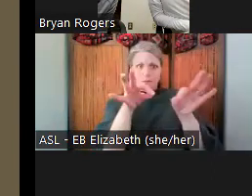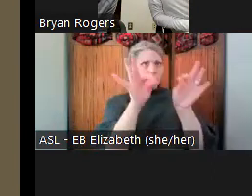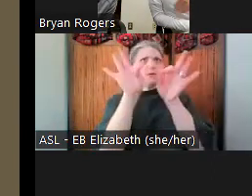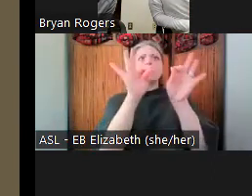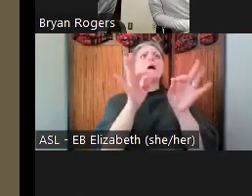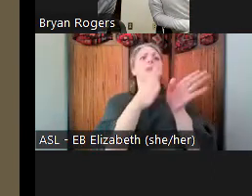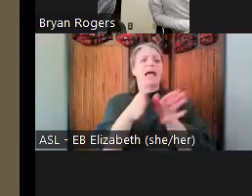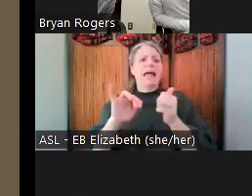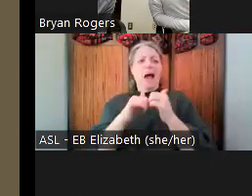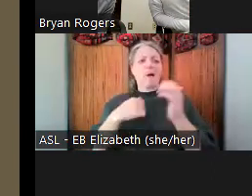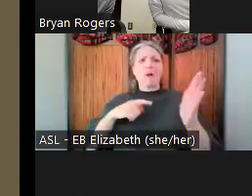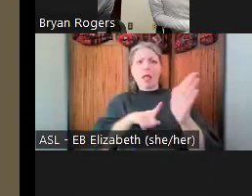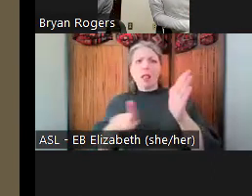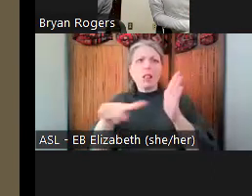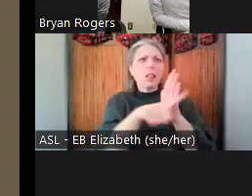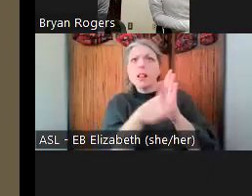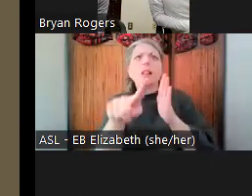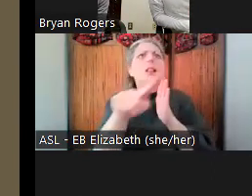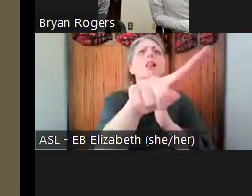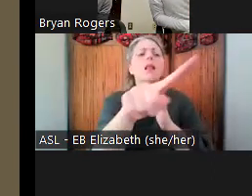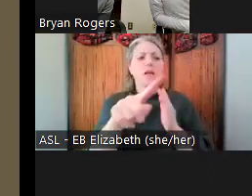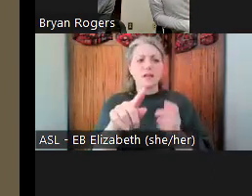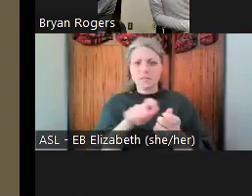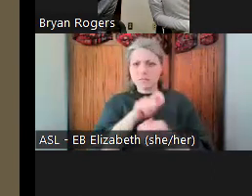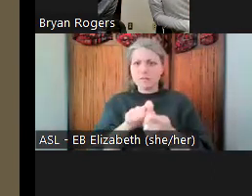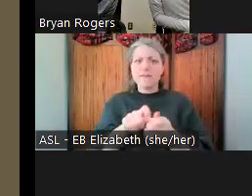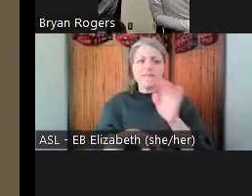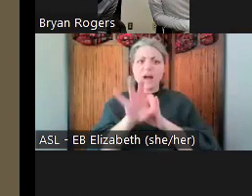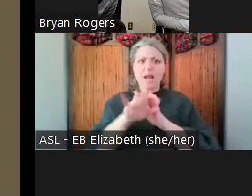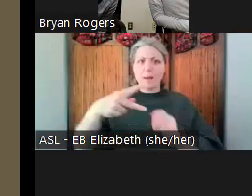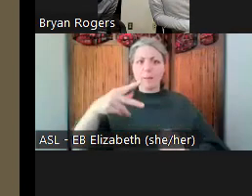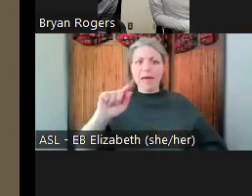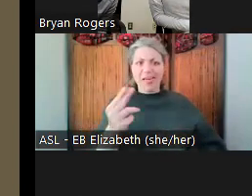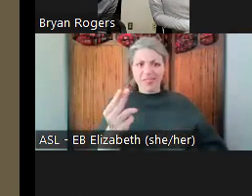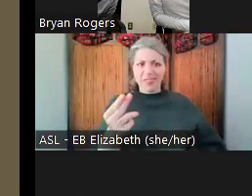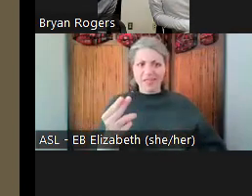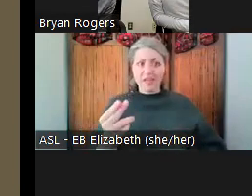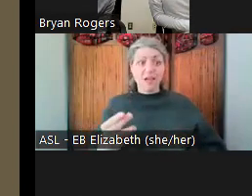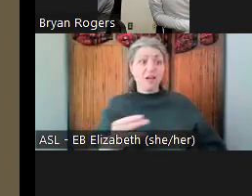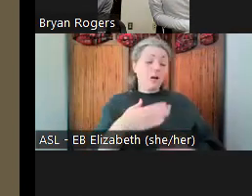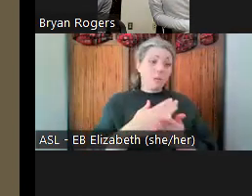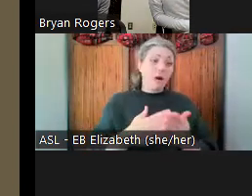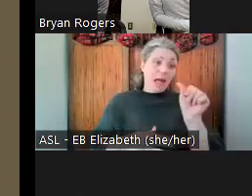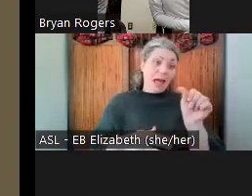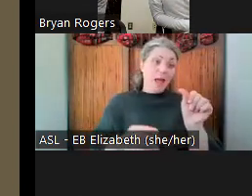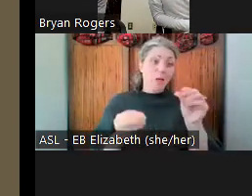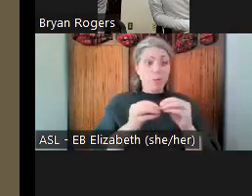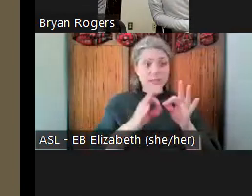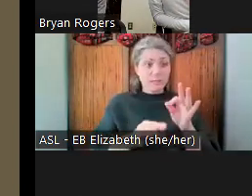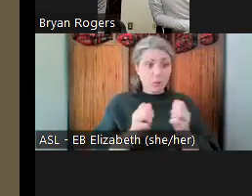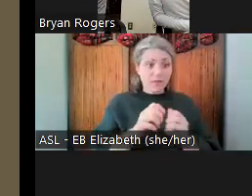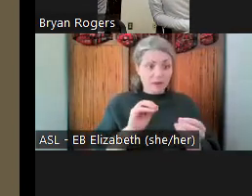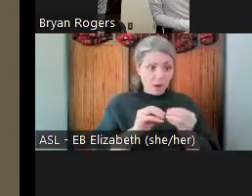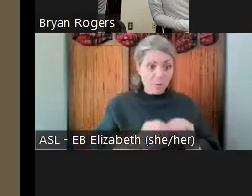find a certain path. The first one, the part A, obviously a little bit simpler with just the numbers from